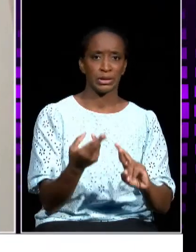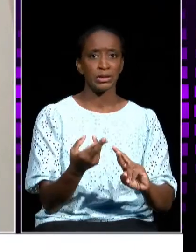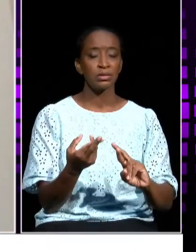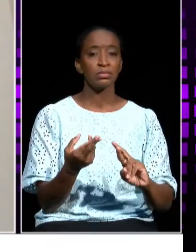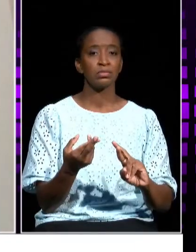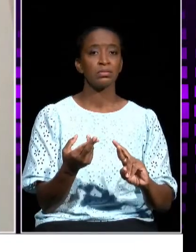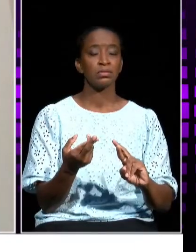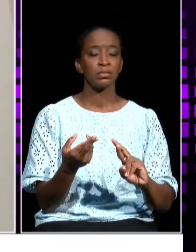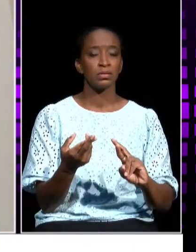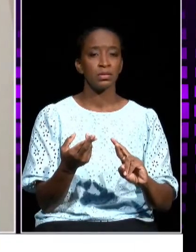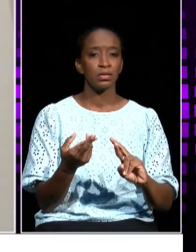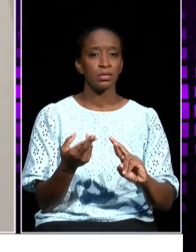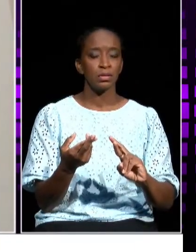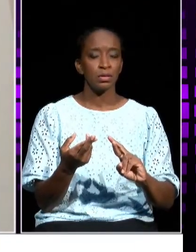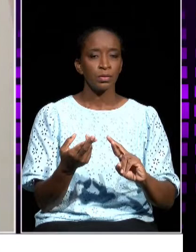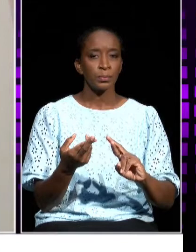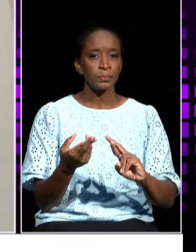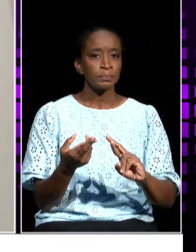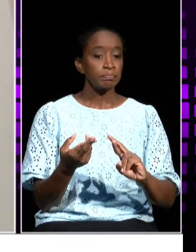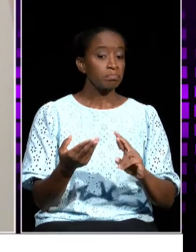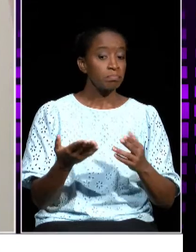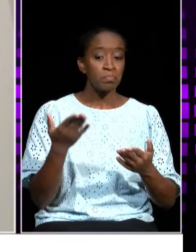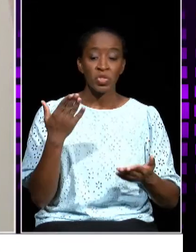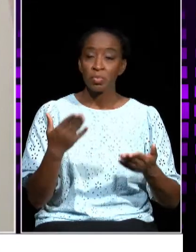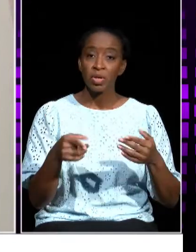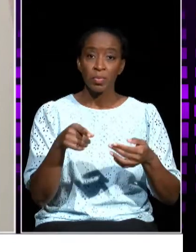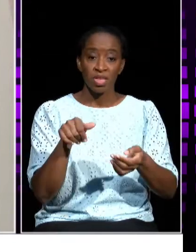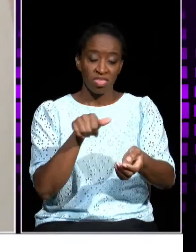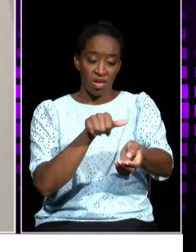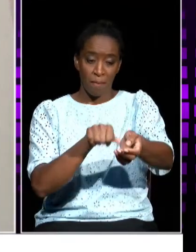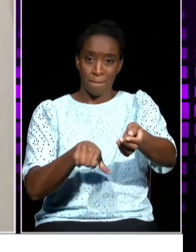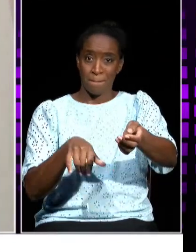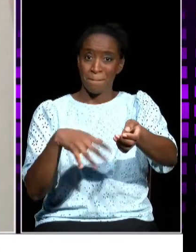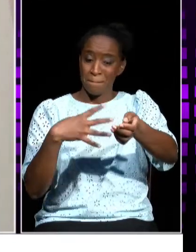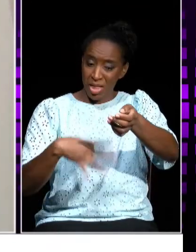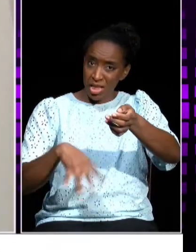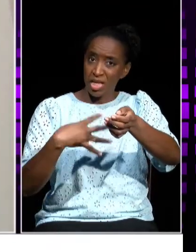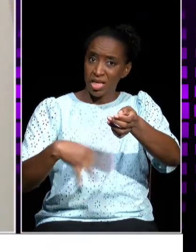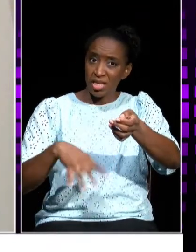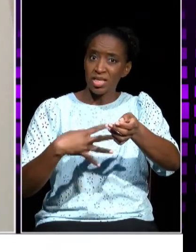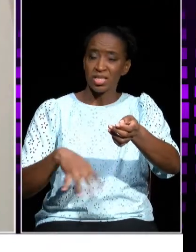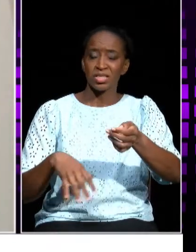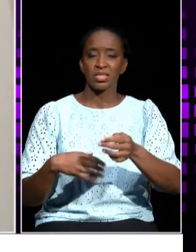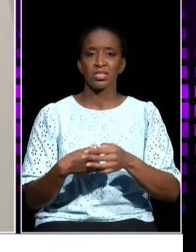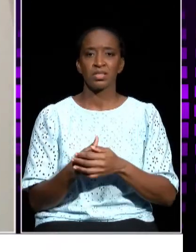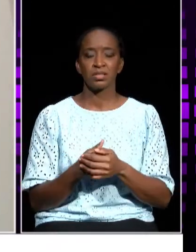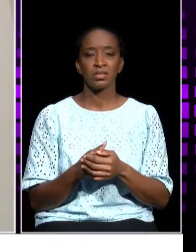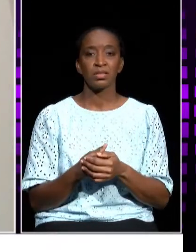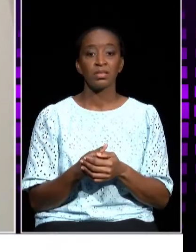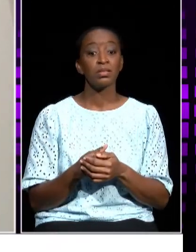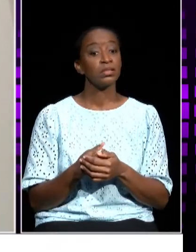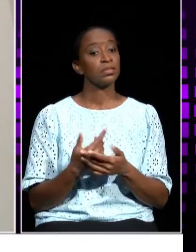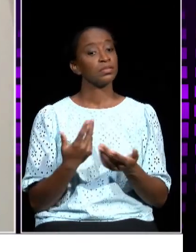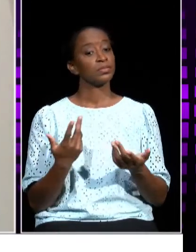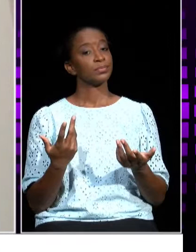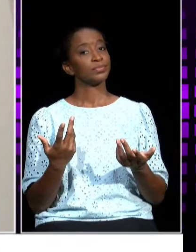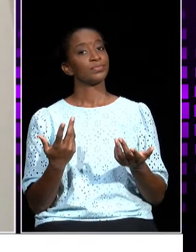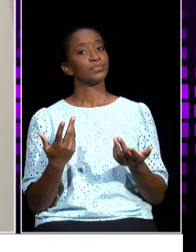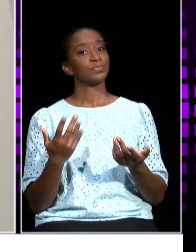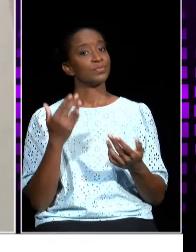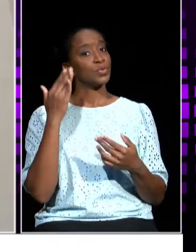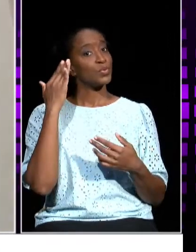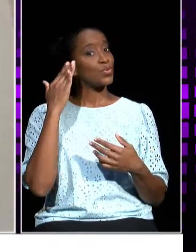the child in terms of cutting their skin or anything like that, then we know that that borders